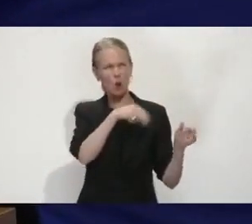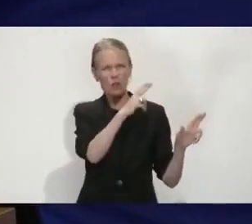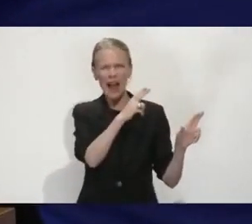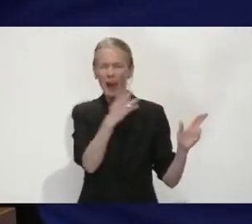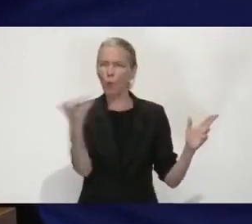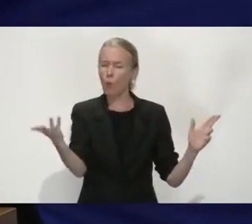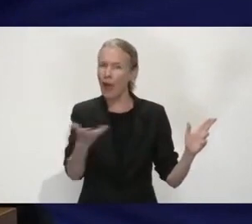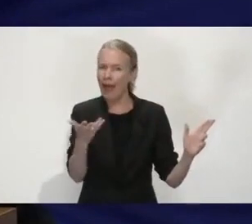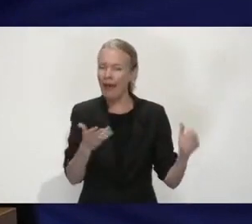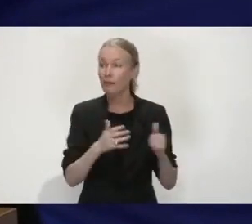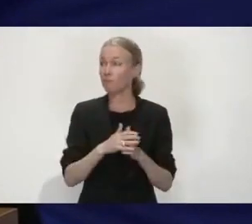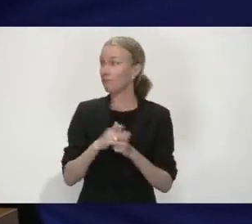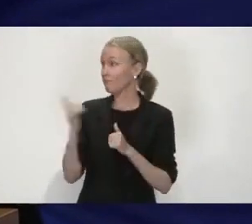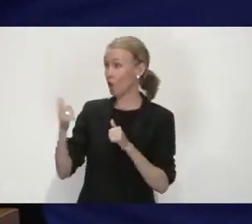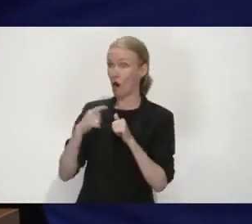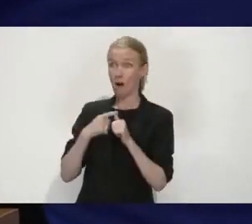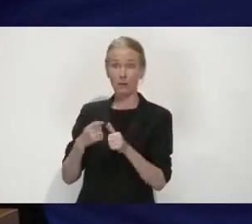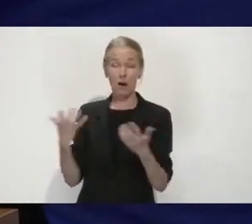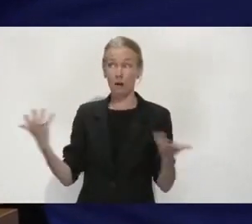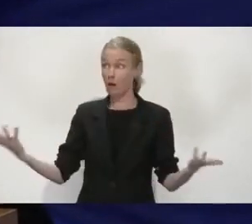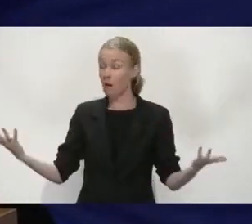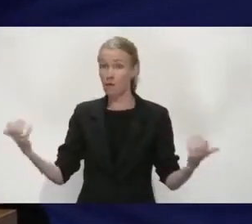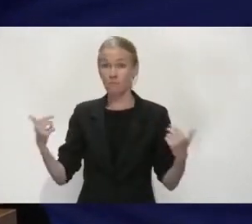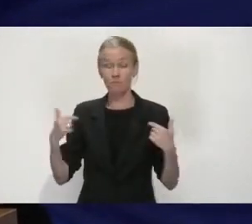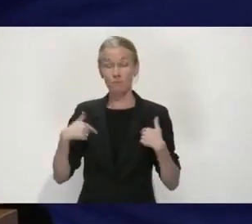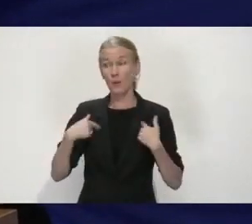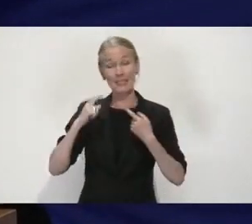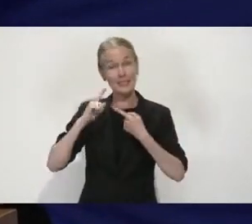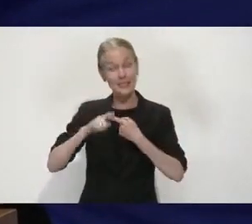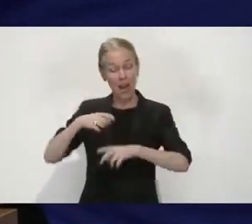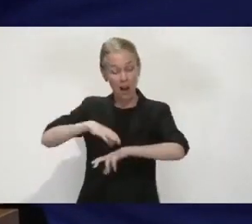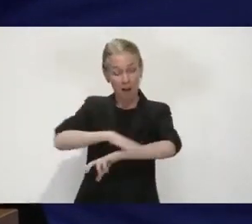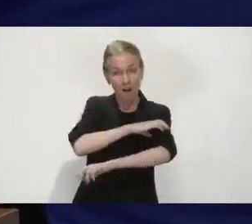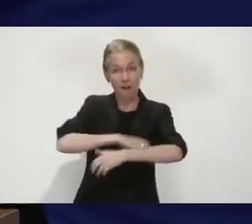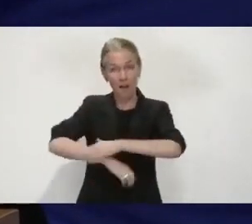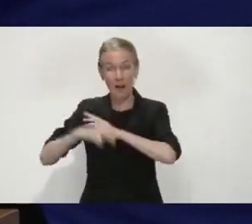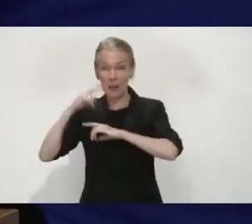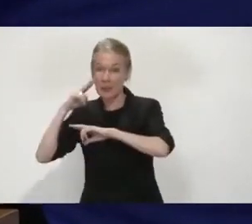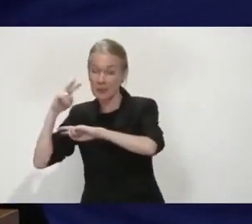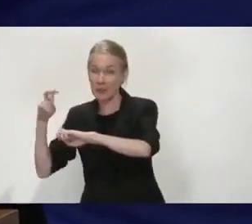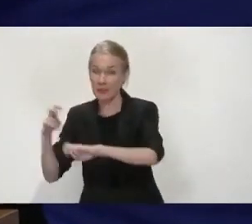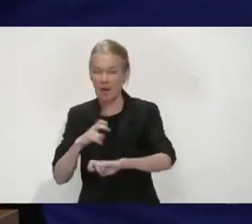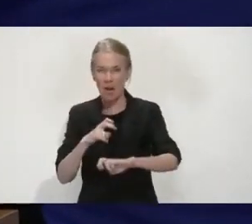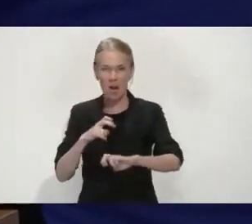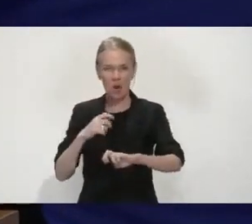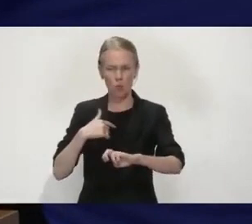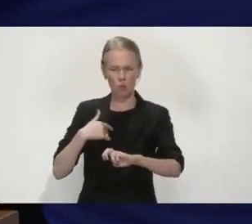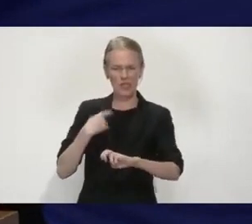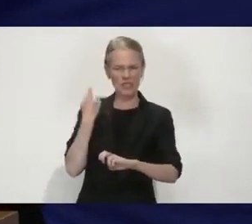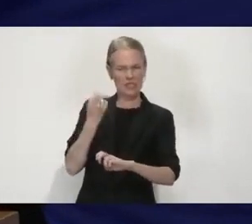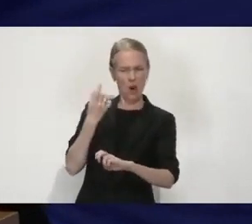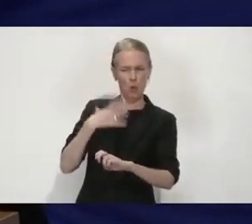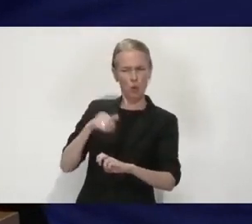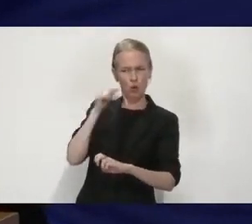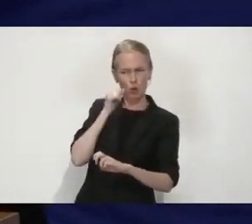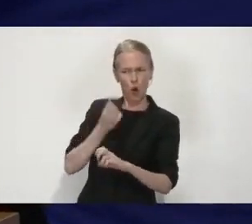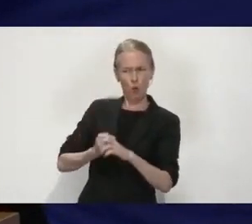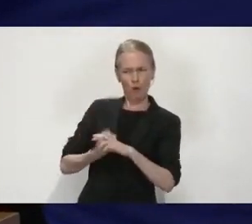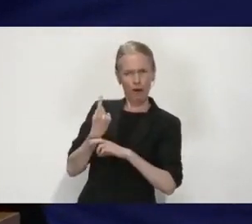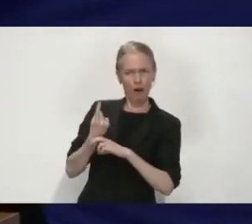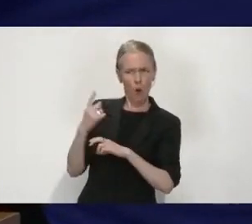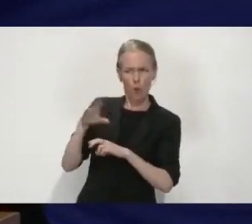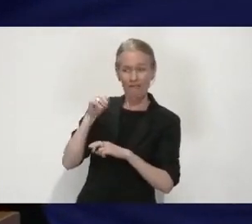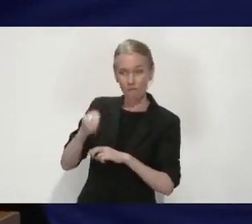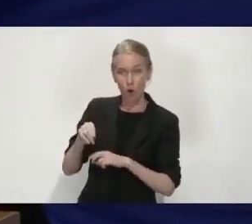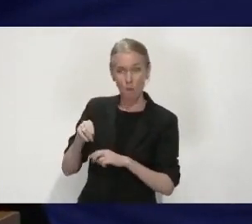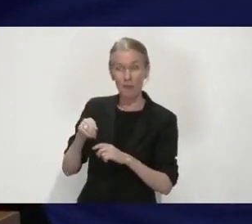do about how it is this current cluster started, because once we know how this one started, we can prevent future